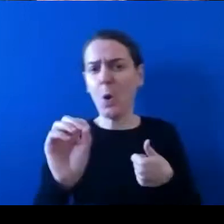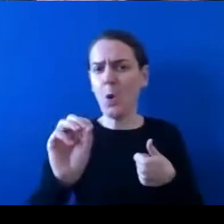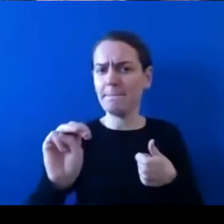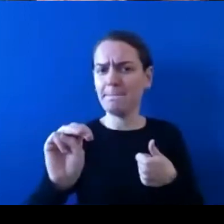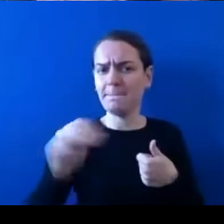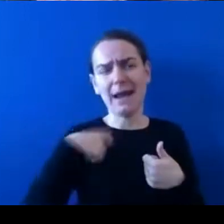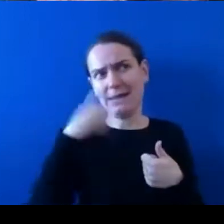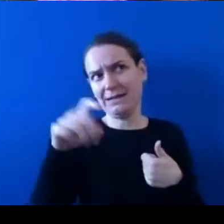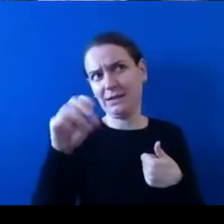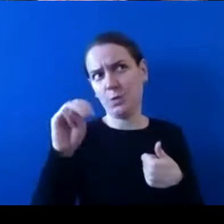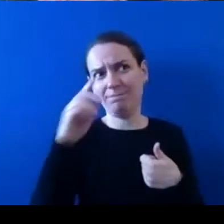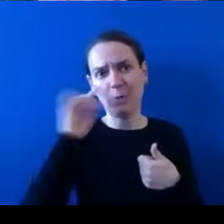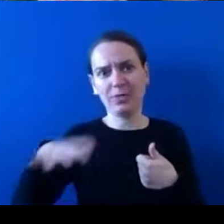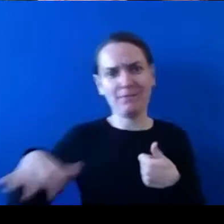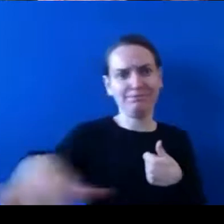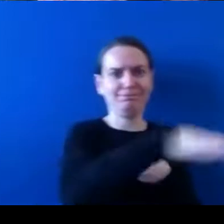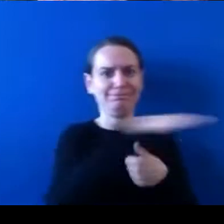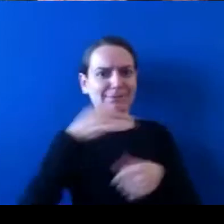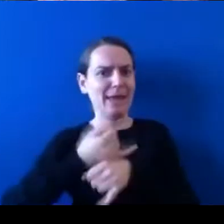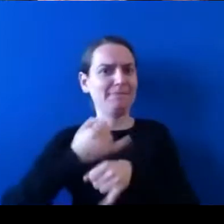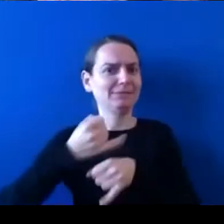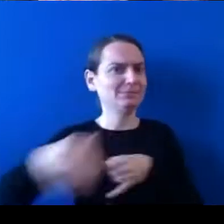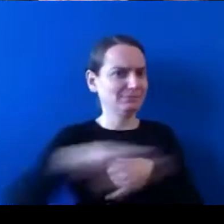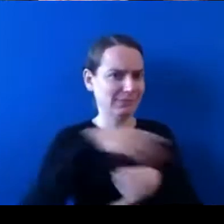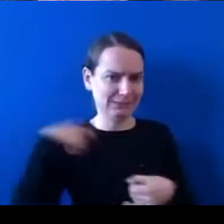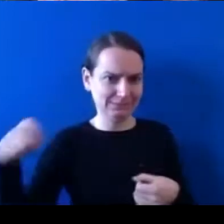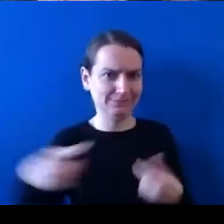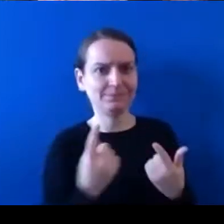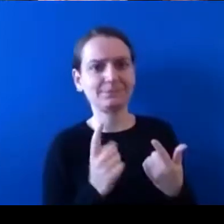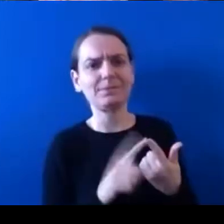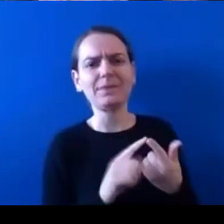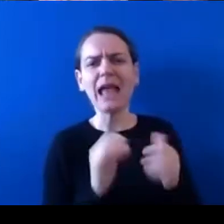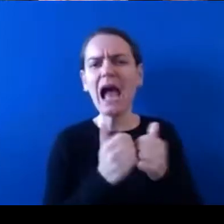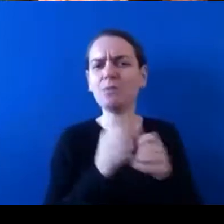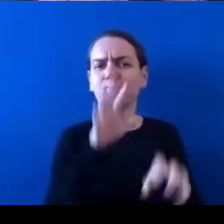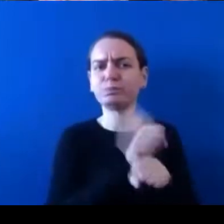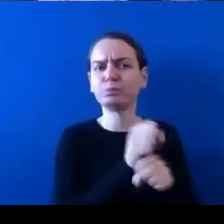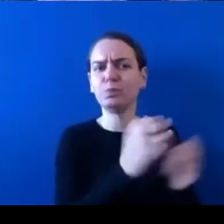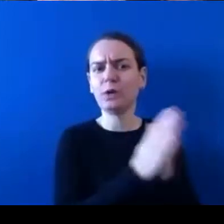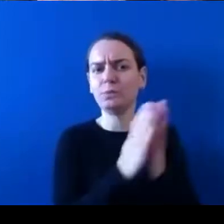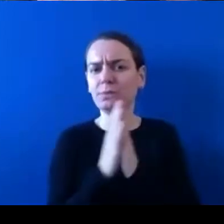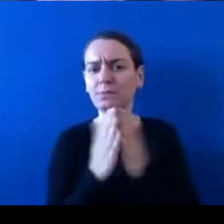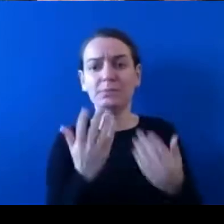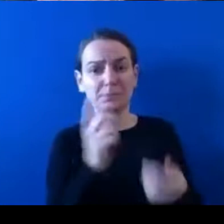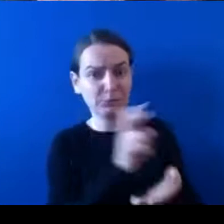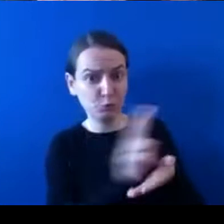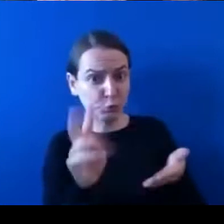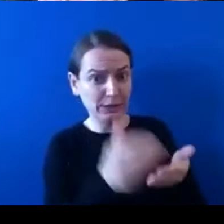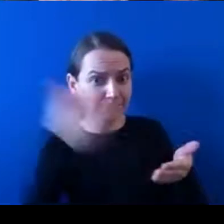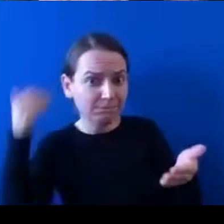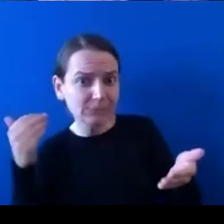to your teachers? How are you going to let them know what you need from them to make things